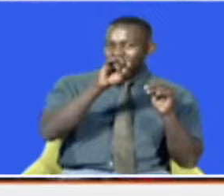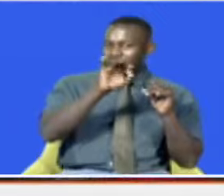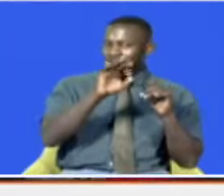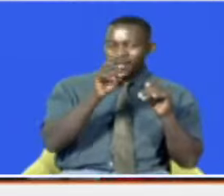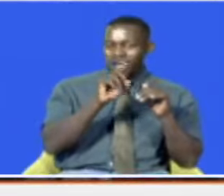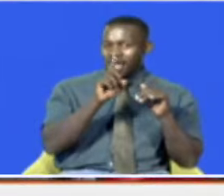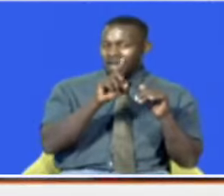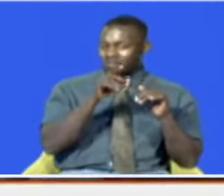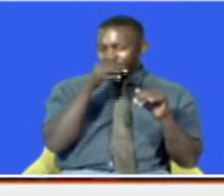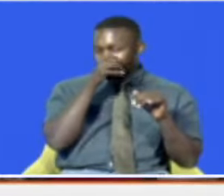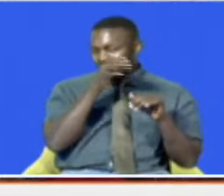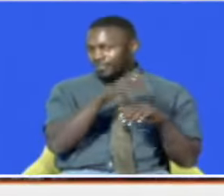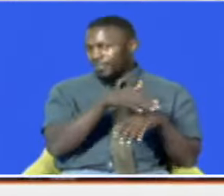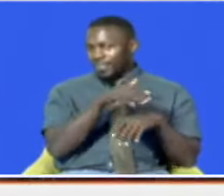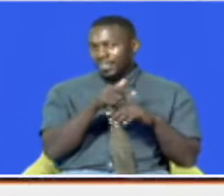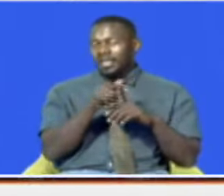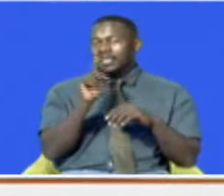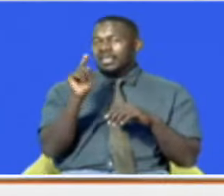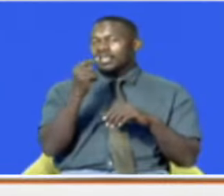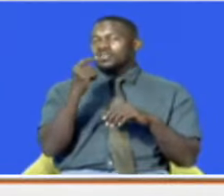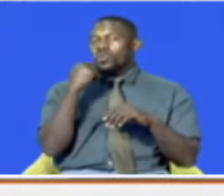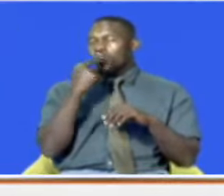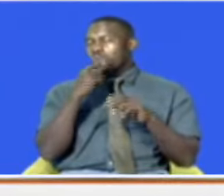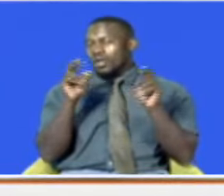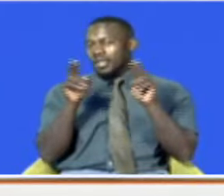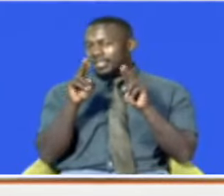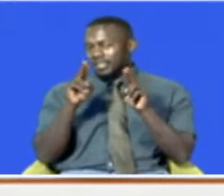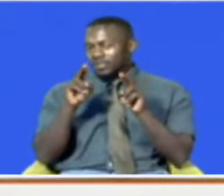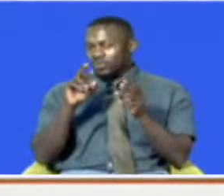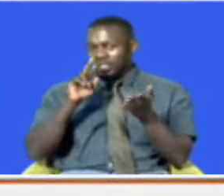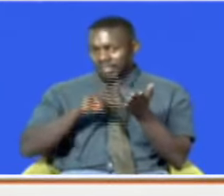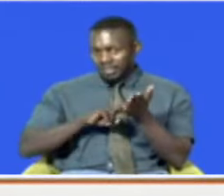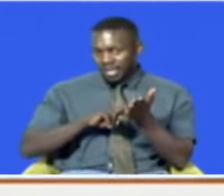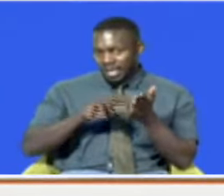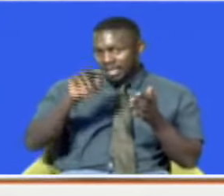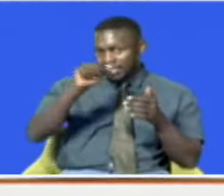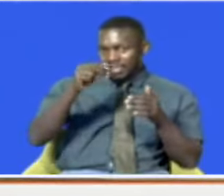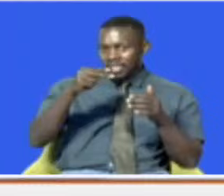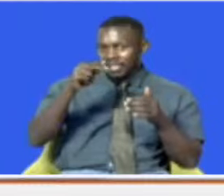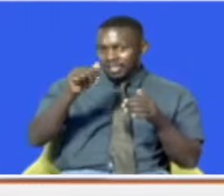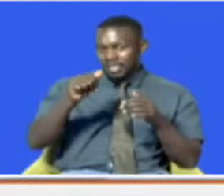who are yet to register for the new SHA scheme are urged to do so through